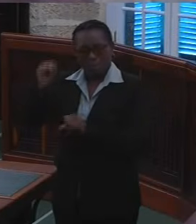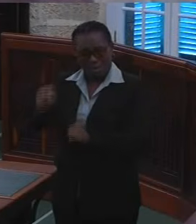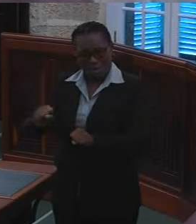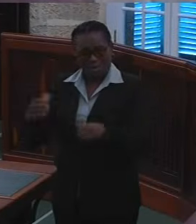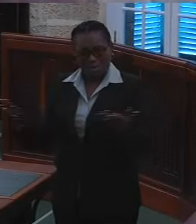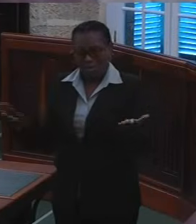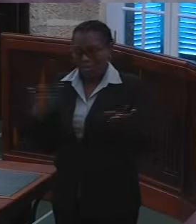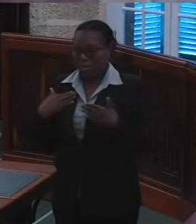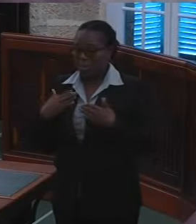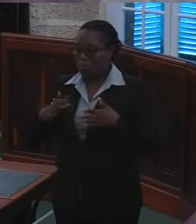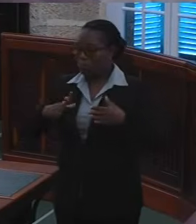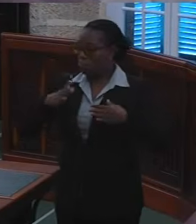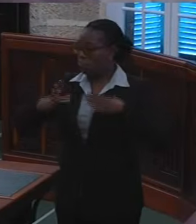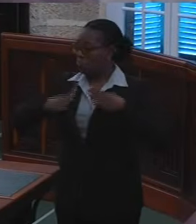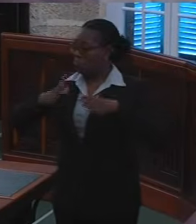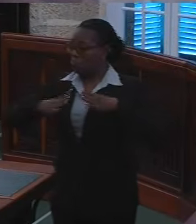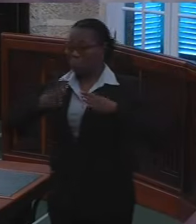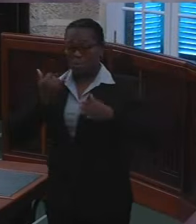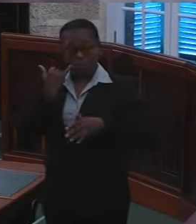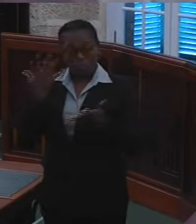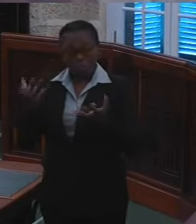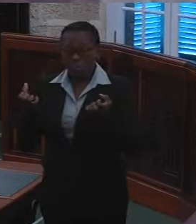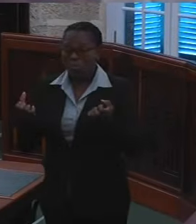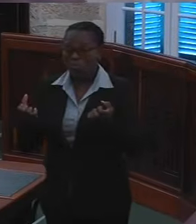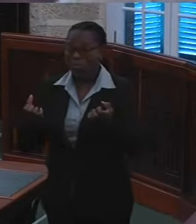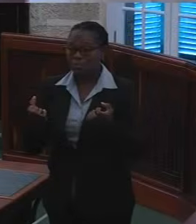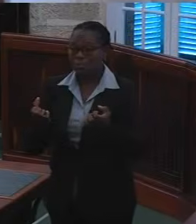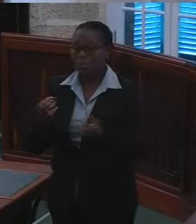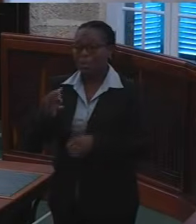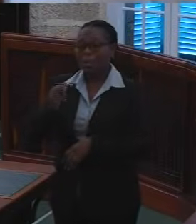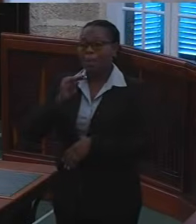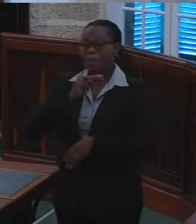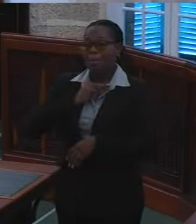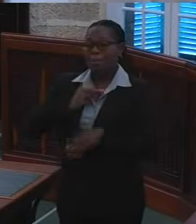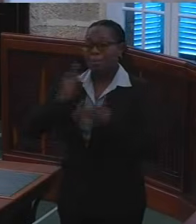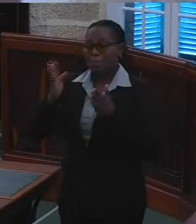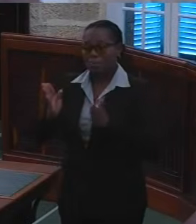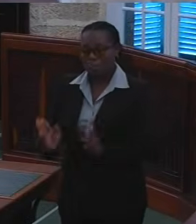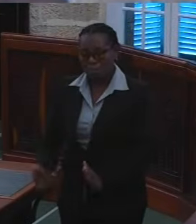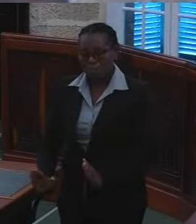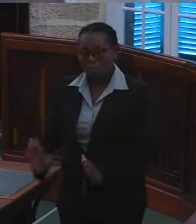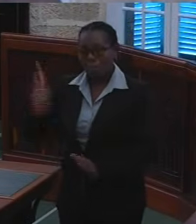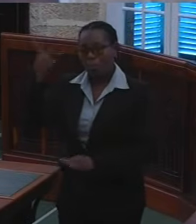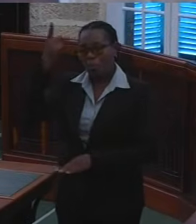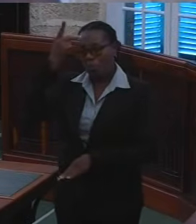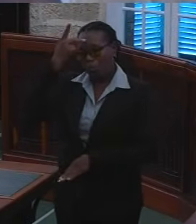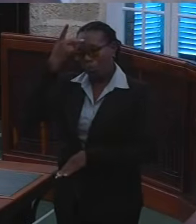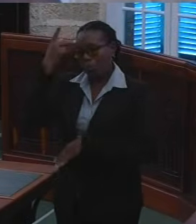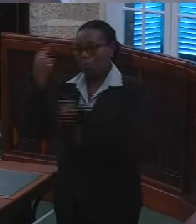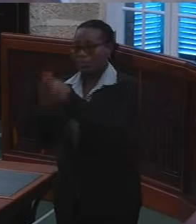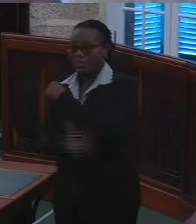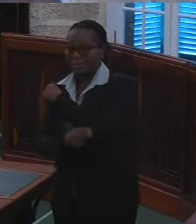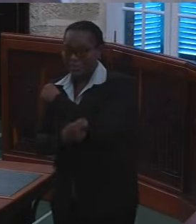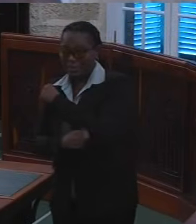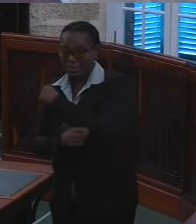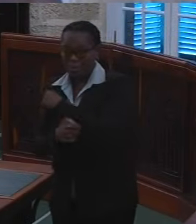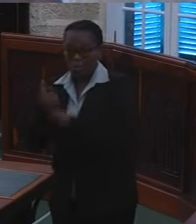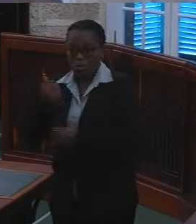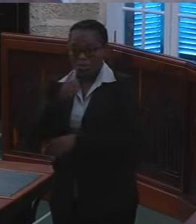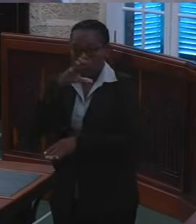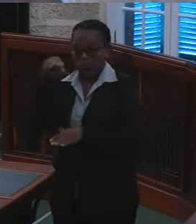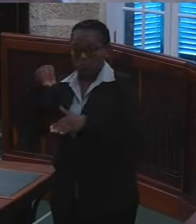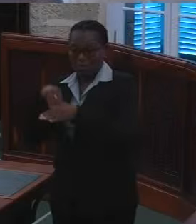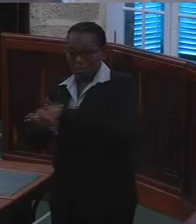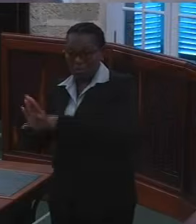fashionista if you want to be. The member partner for St. Thomas, former member partner of St. Thomas, when she entered this